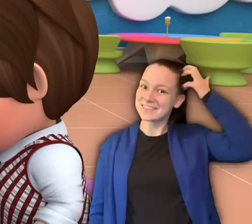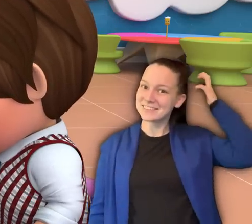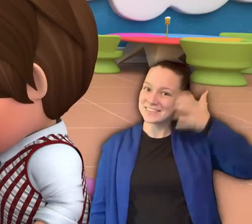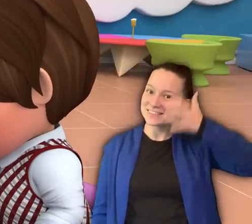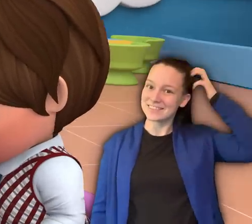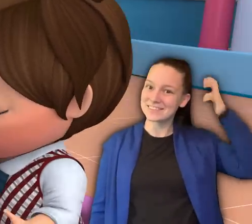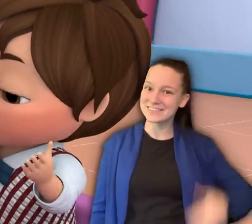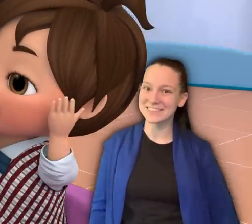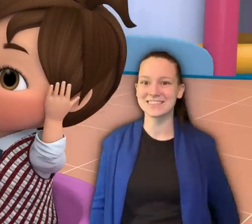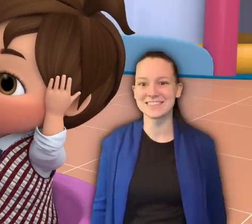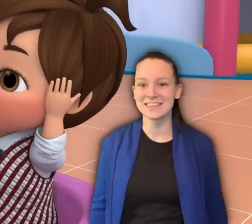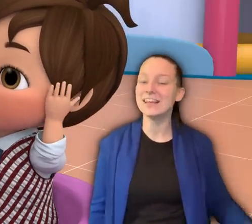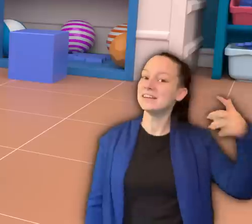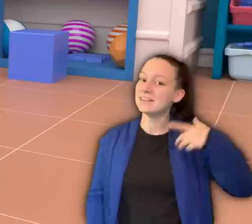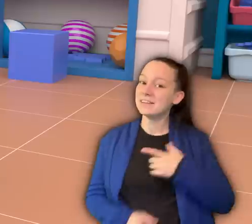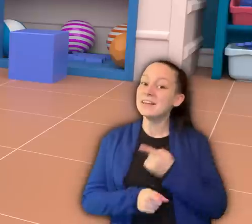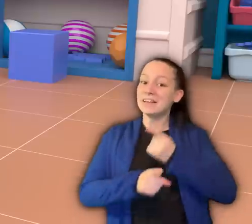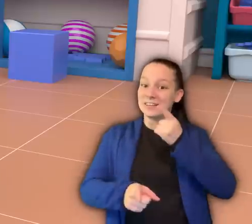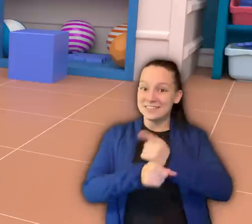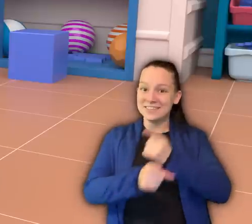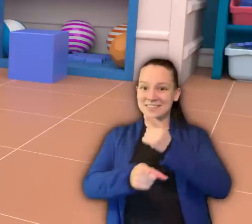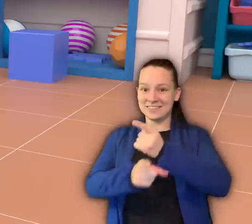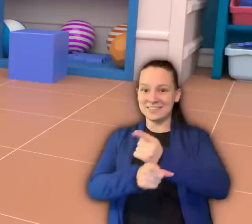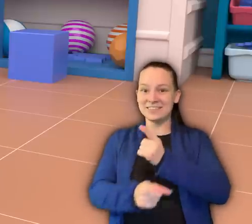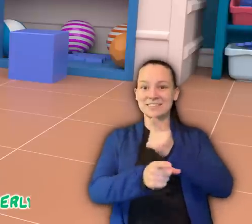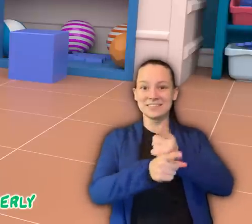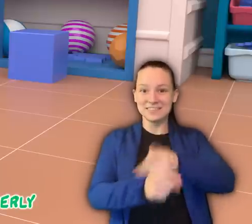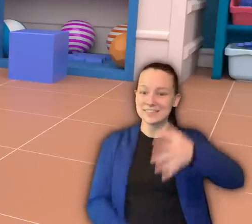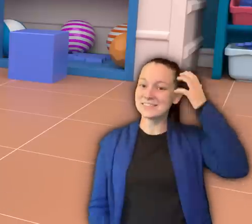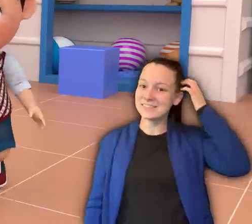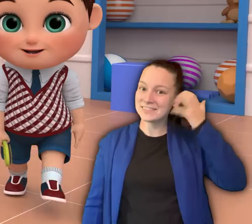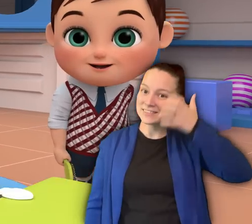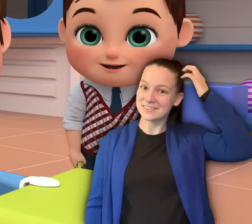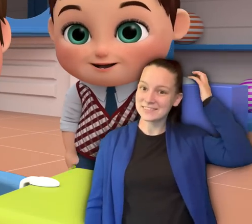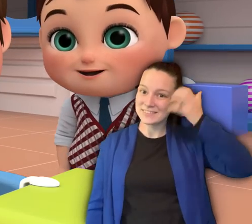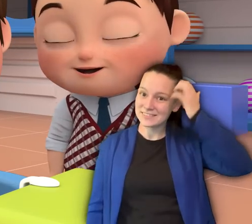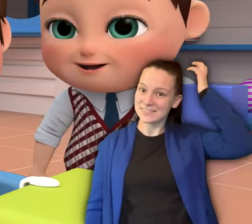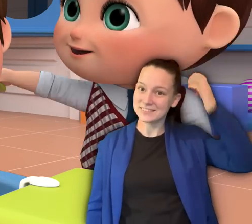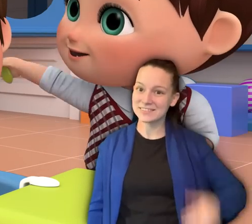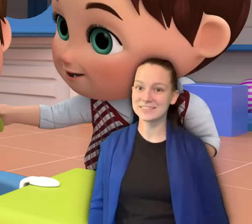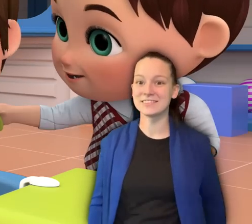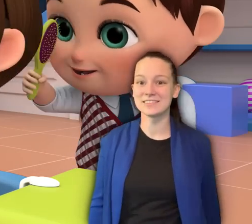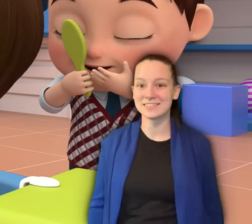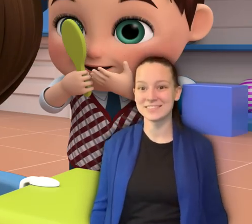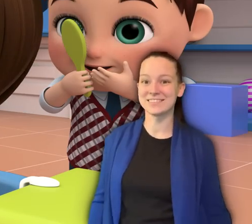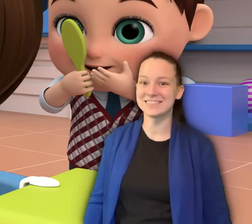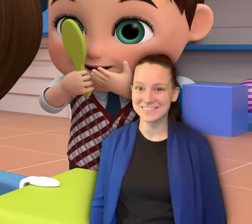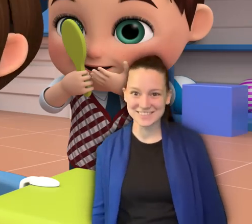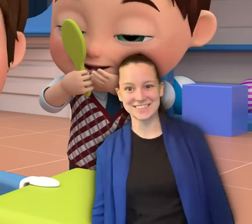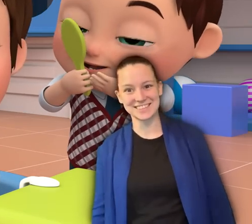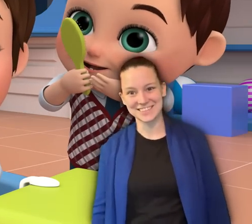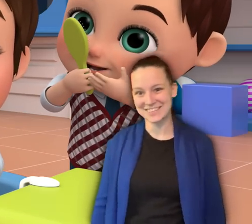comb it every day properly properly properly comb it every day